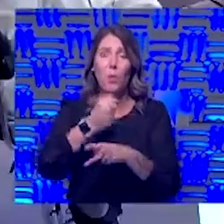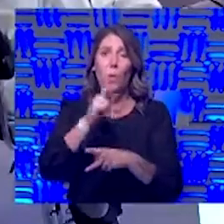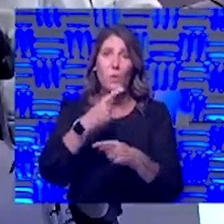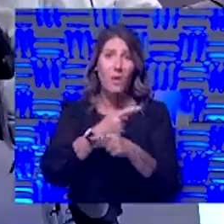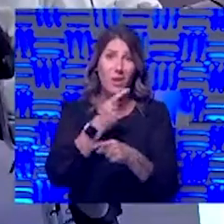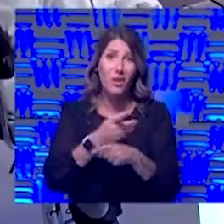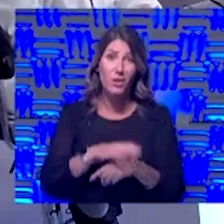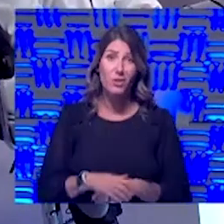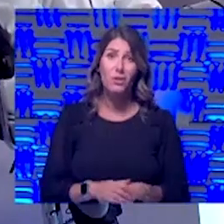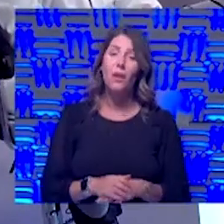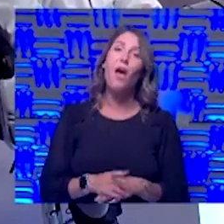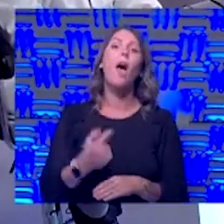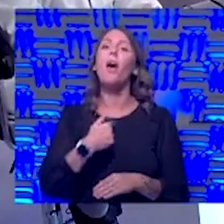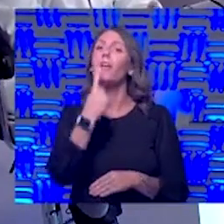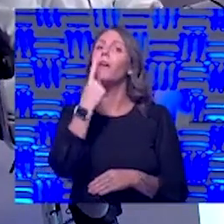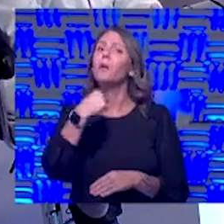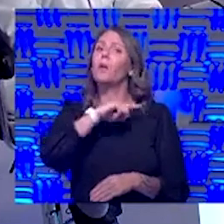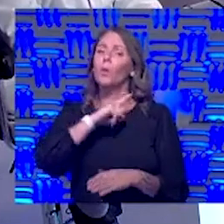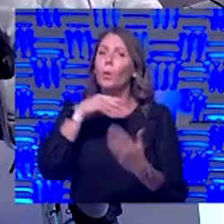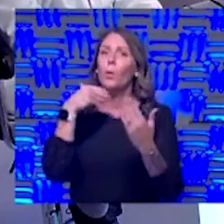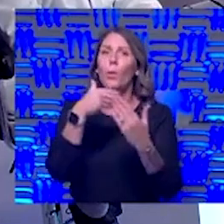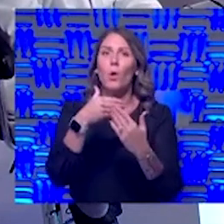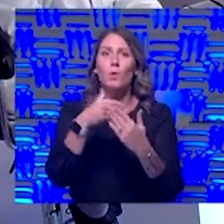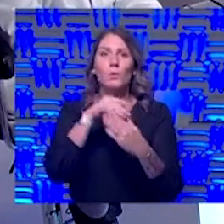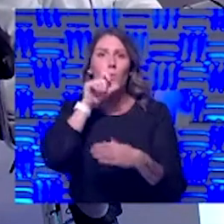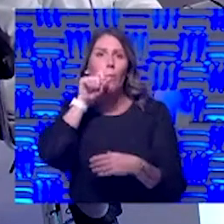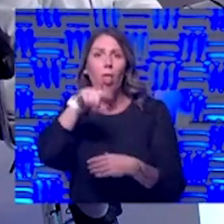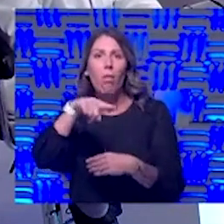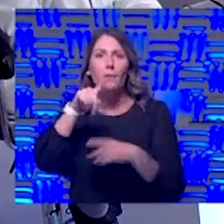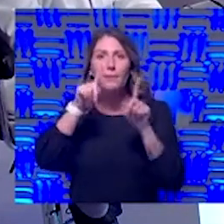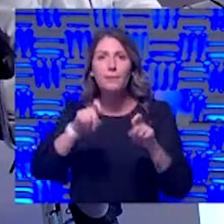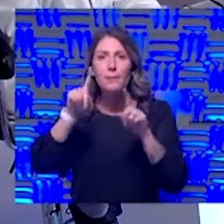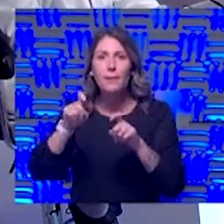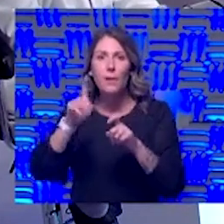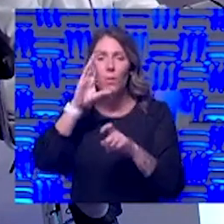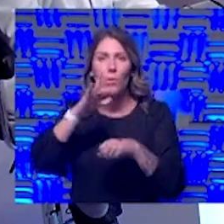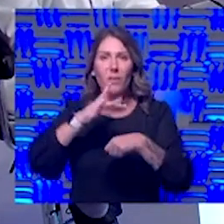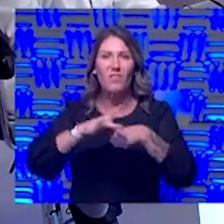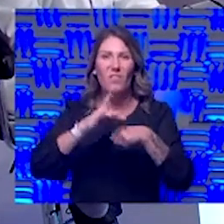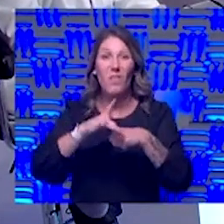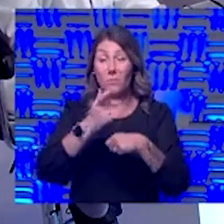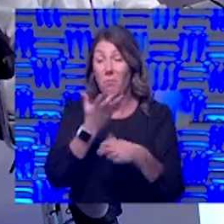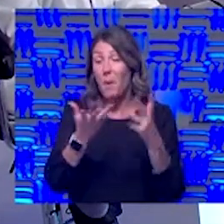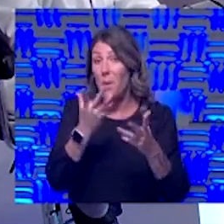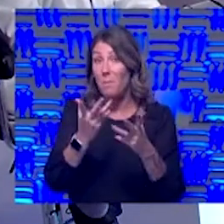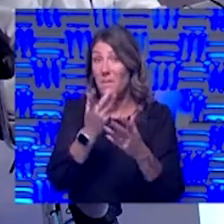And I think we're getting really close to being able to do saliva testing. In fact, I think that will be available within a few weeks.